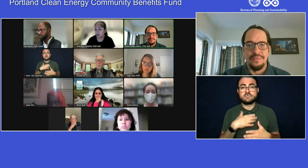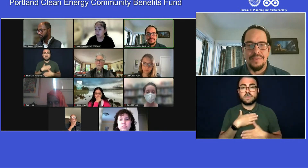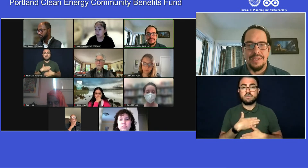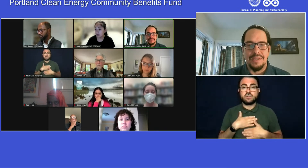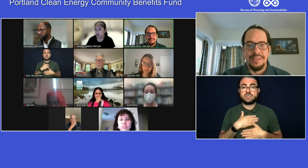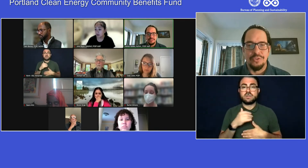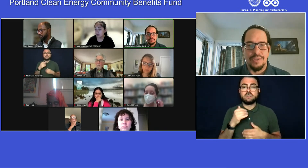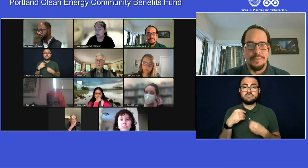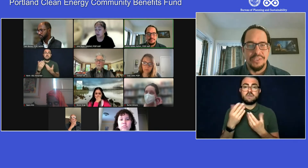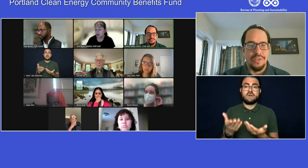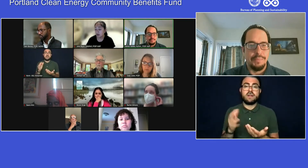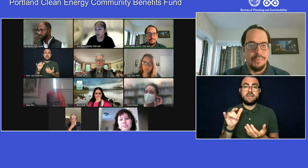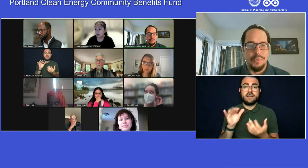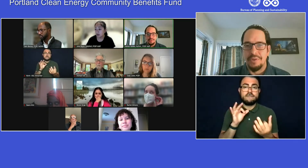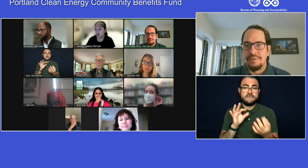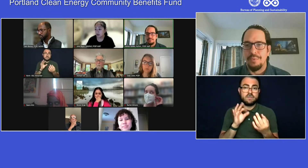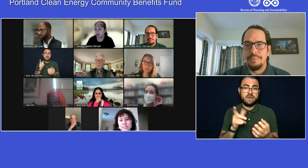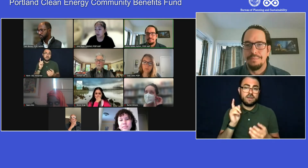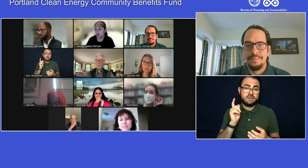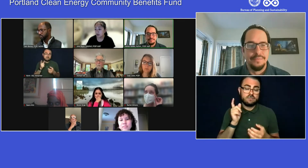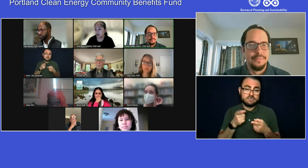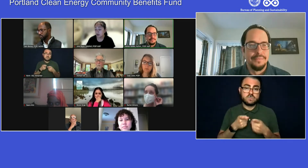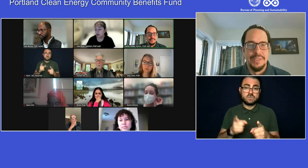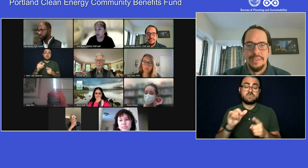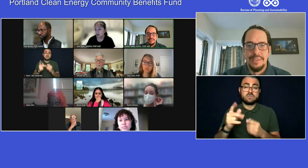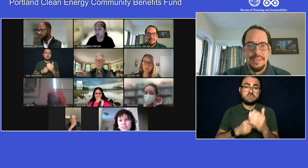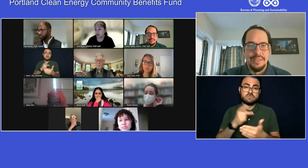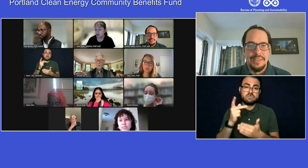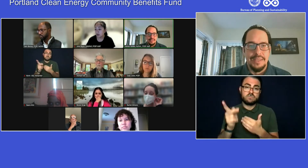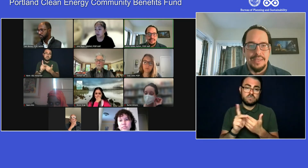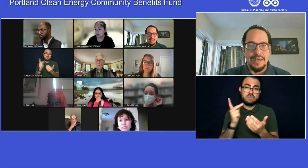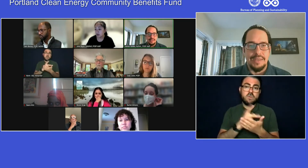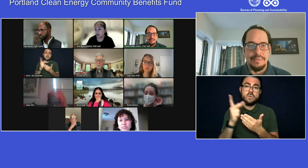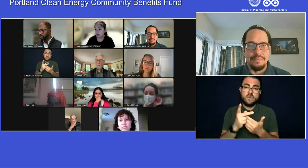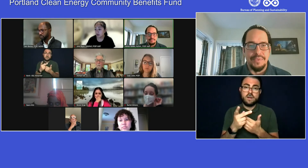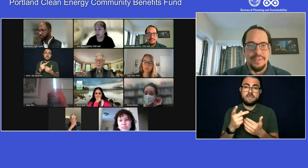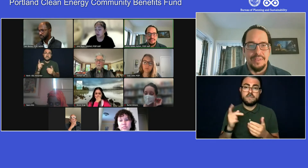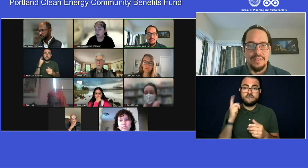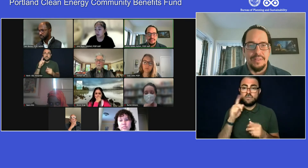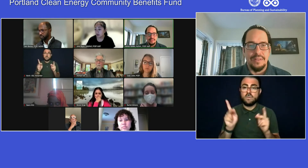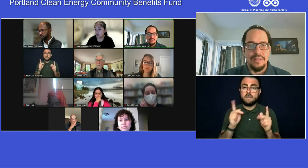process of additional information that people were looking for.